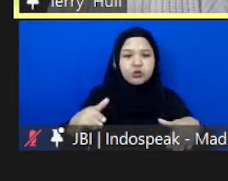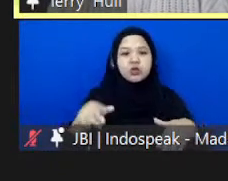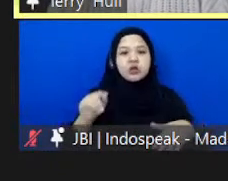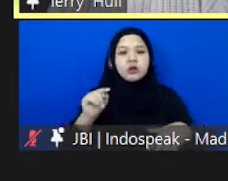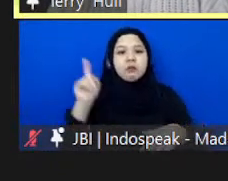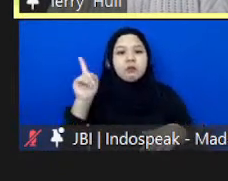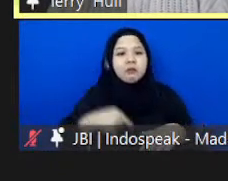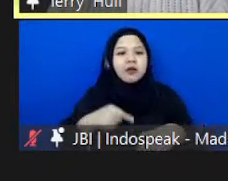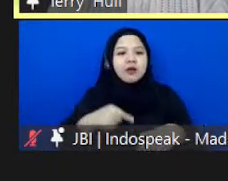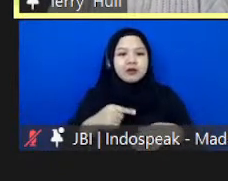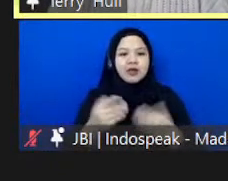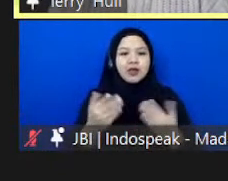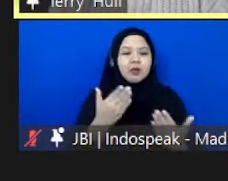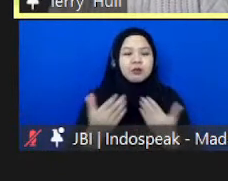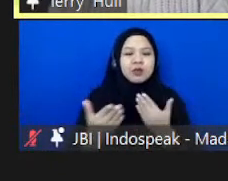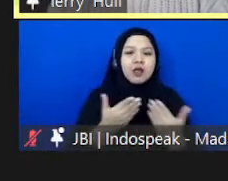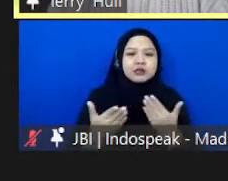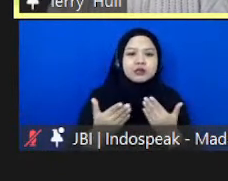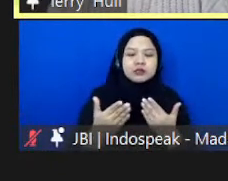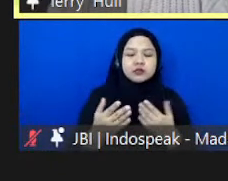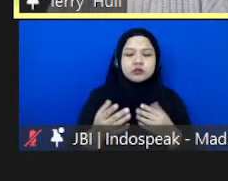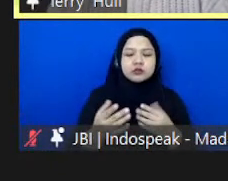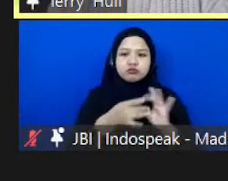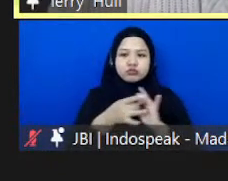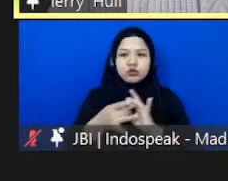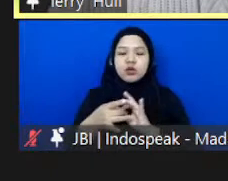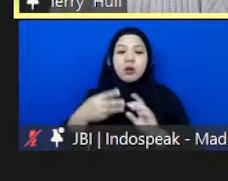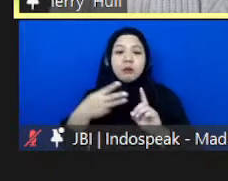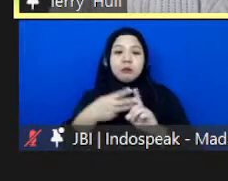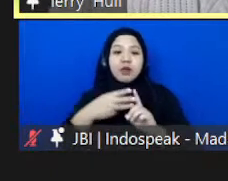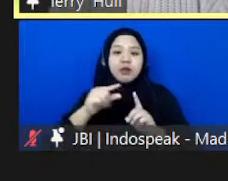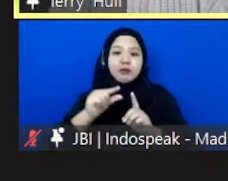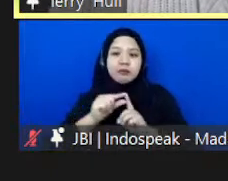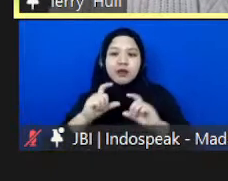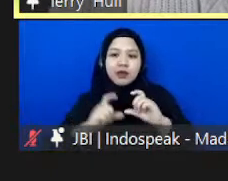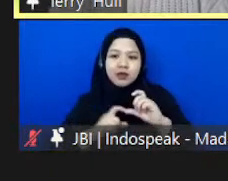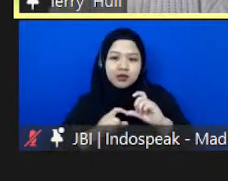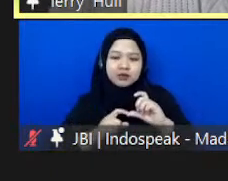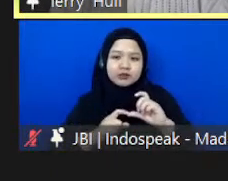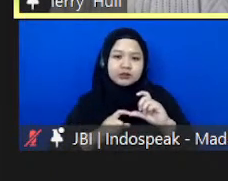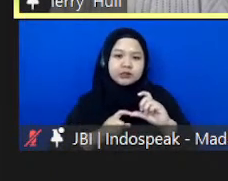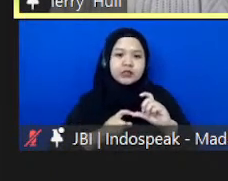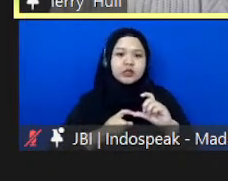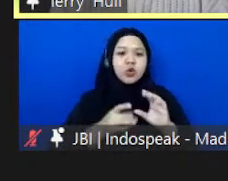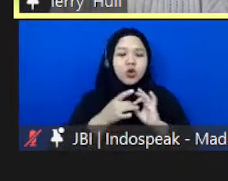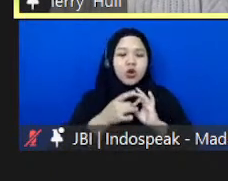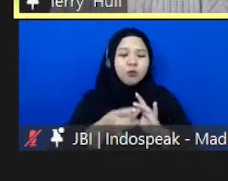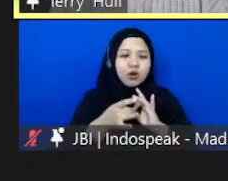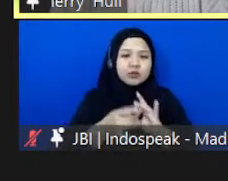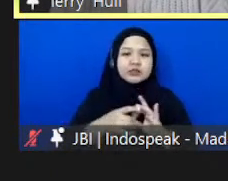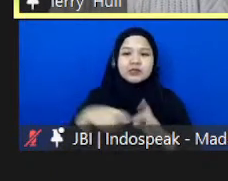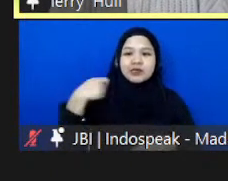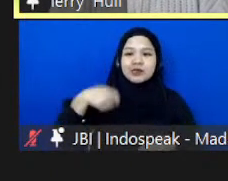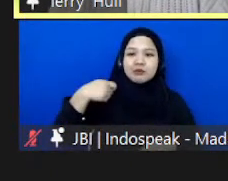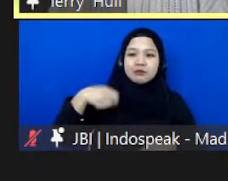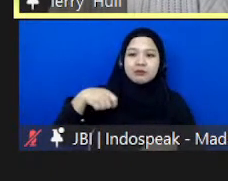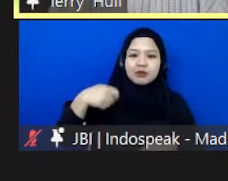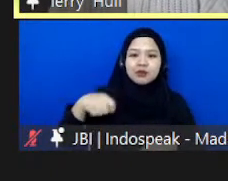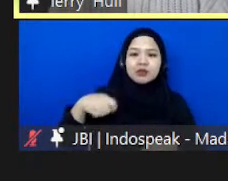by having the BPS work collaboratively with the Ministry of Home